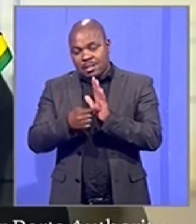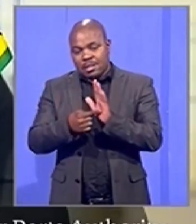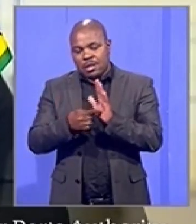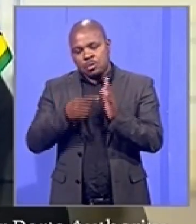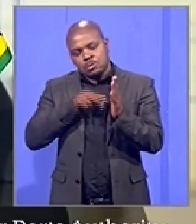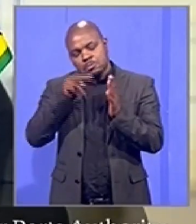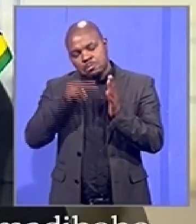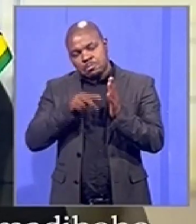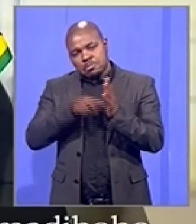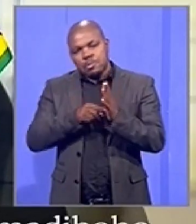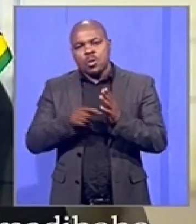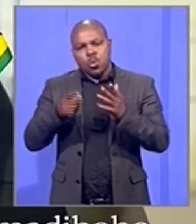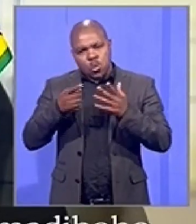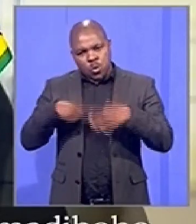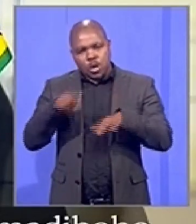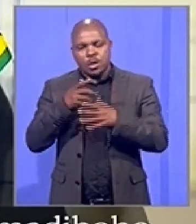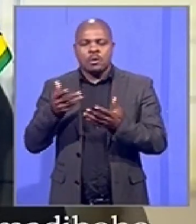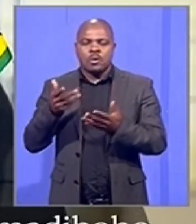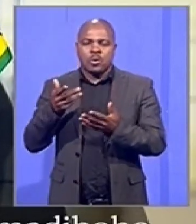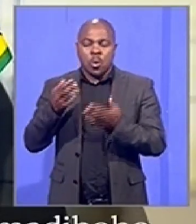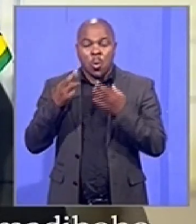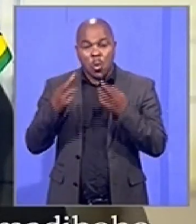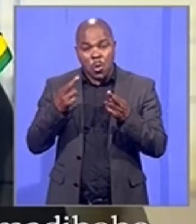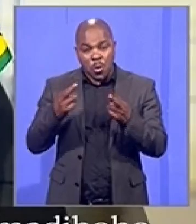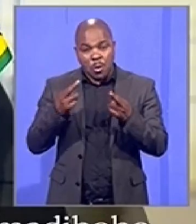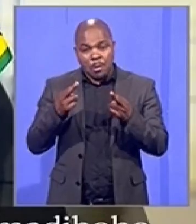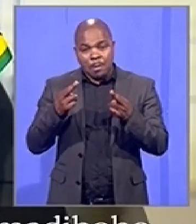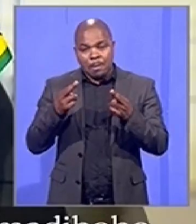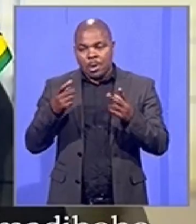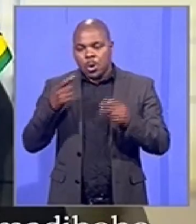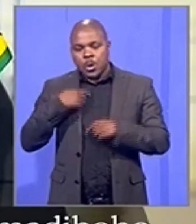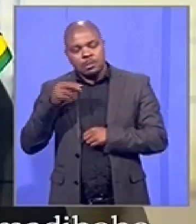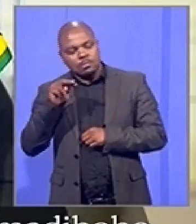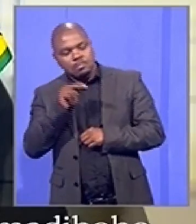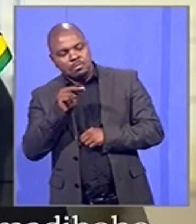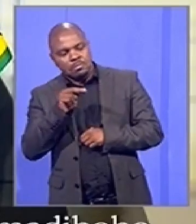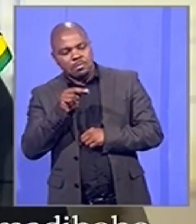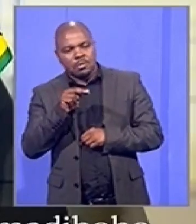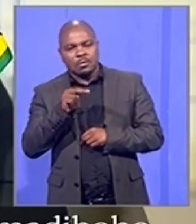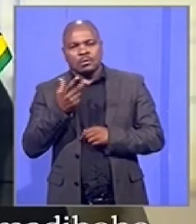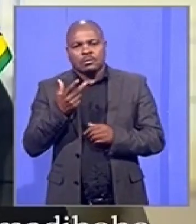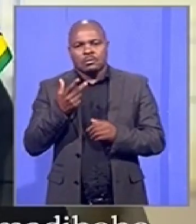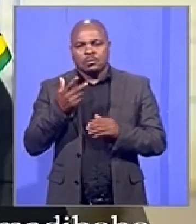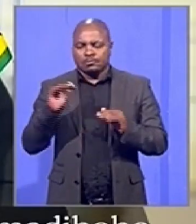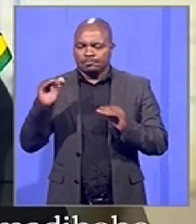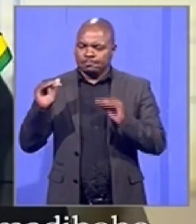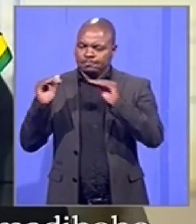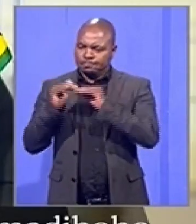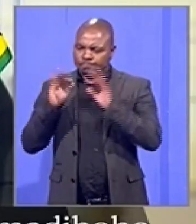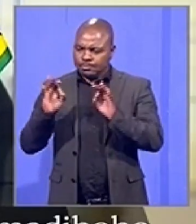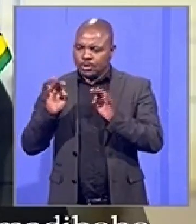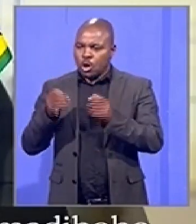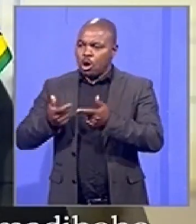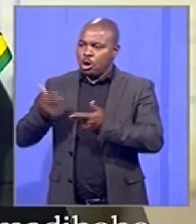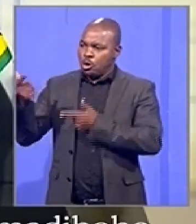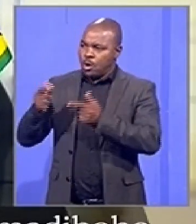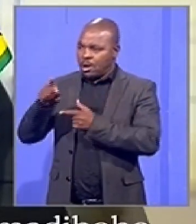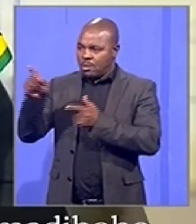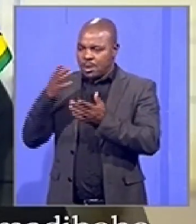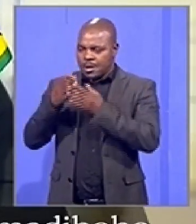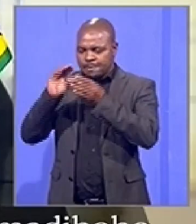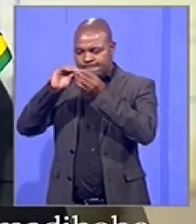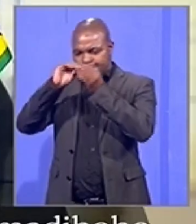and we are hoping that after benchmarking, our lawyers will be able to put it